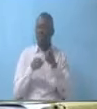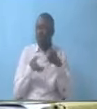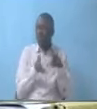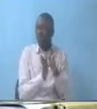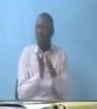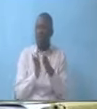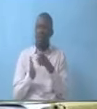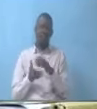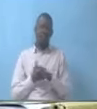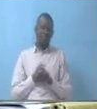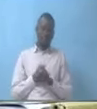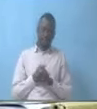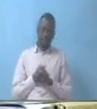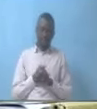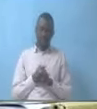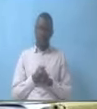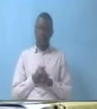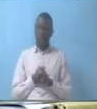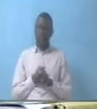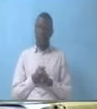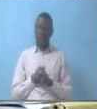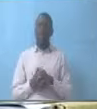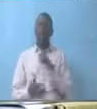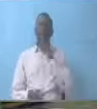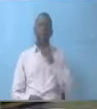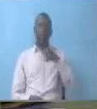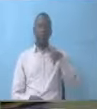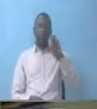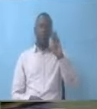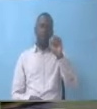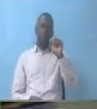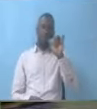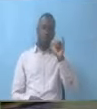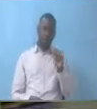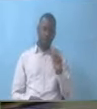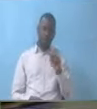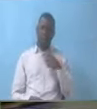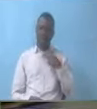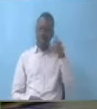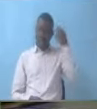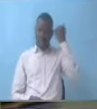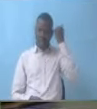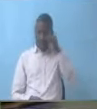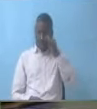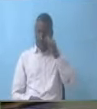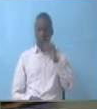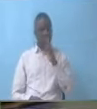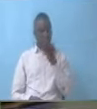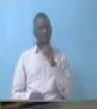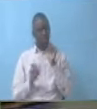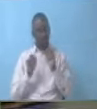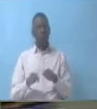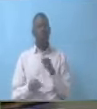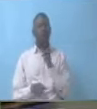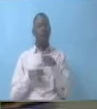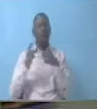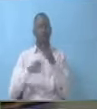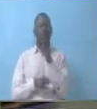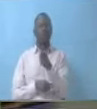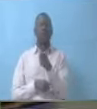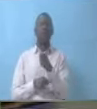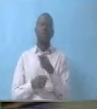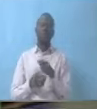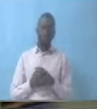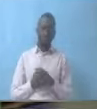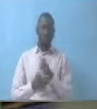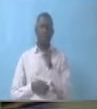benn taxawaay bi rek la. Mr. Mbai, the intention may have been that. Yes. Mr. Mbai, jubluwaay bi nag mun naa doon